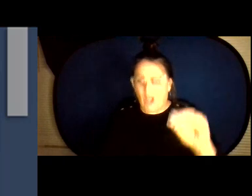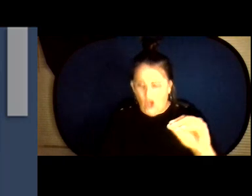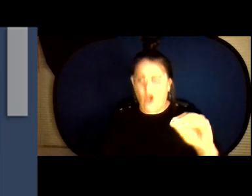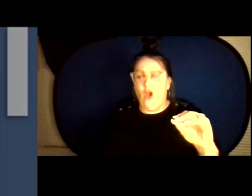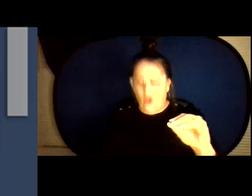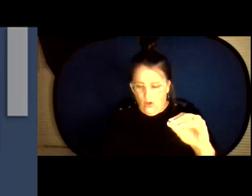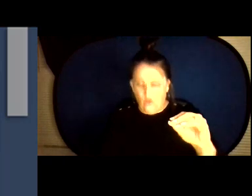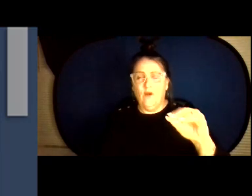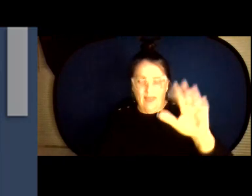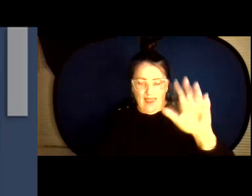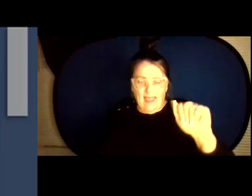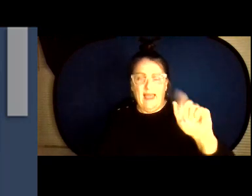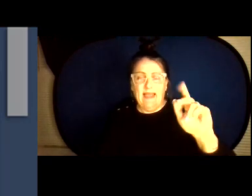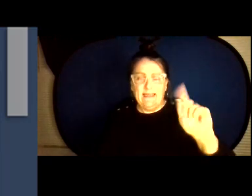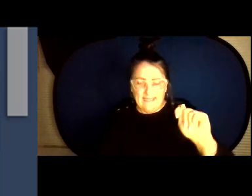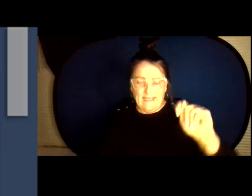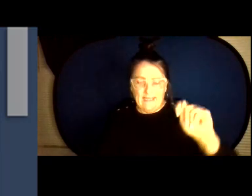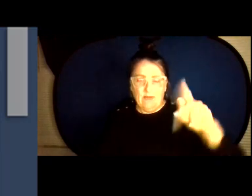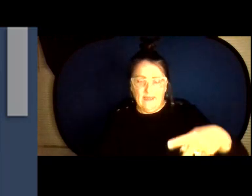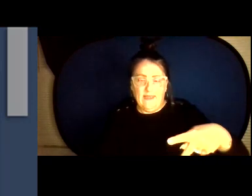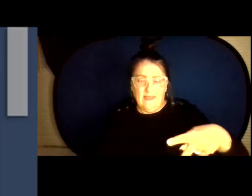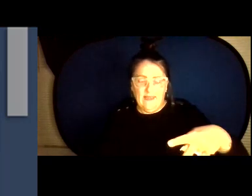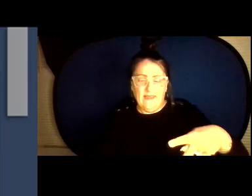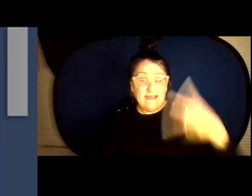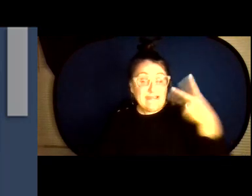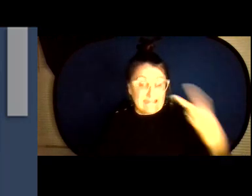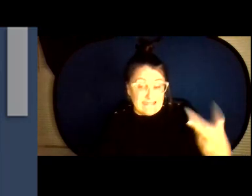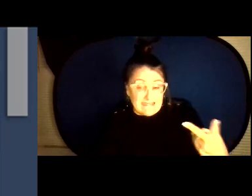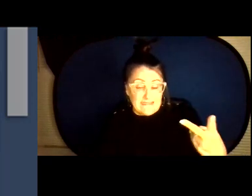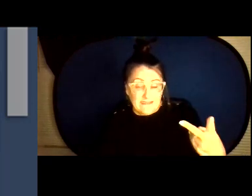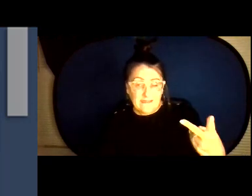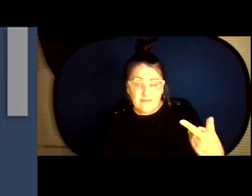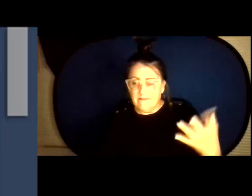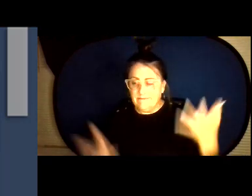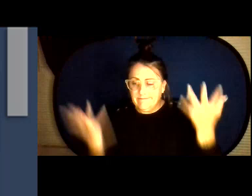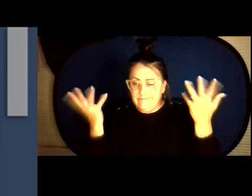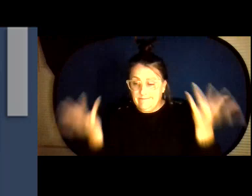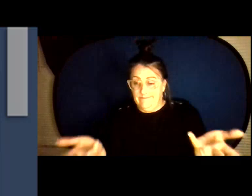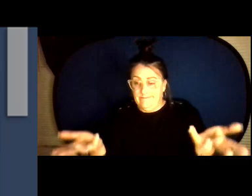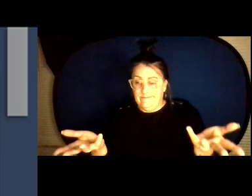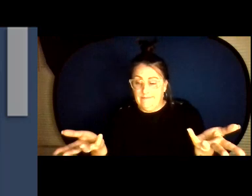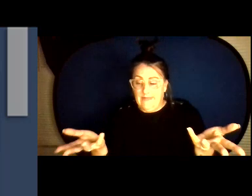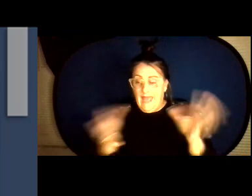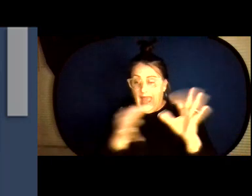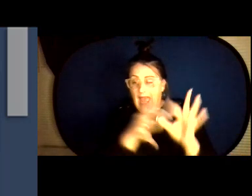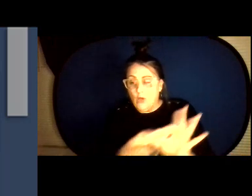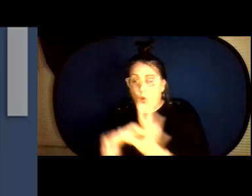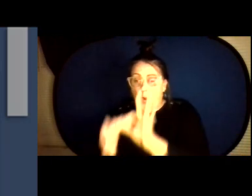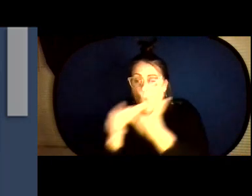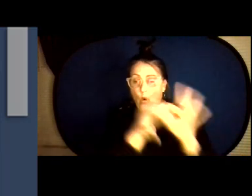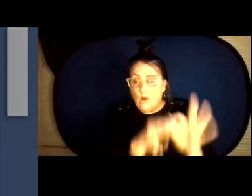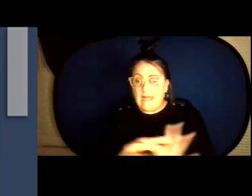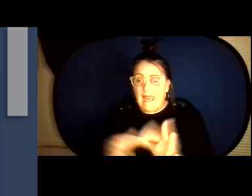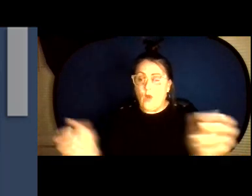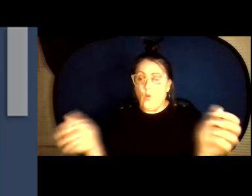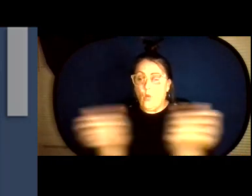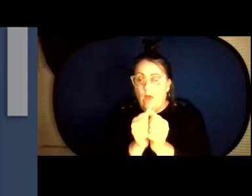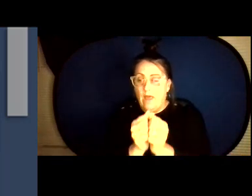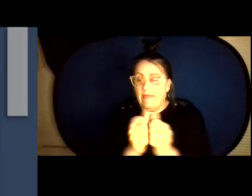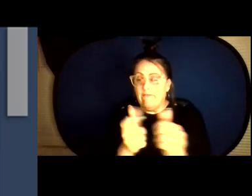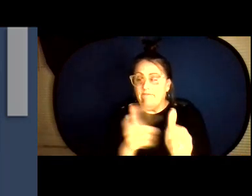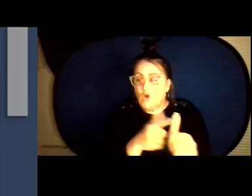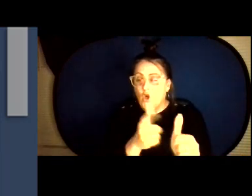like to see. And when a question came up about, well, how do you coordinate with first